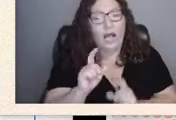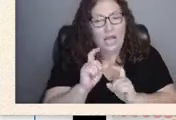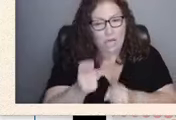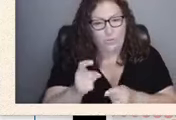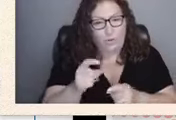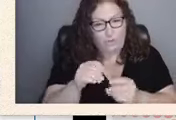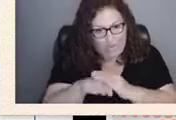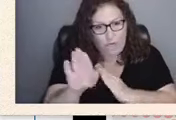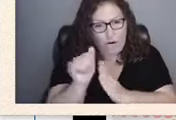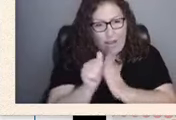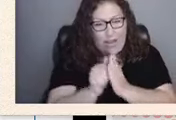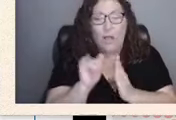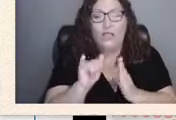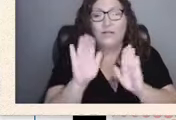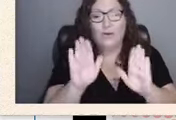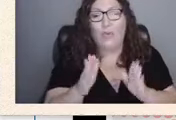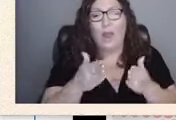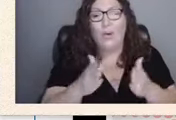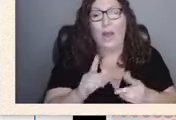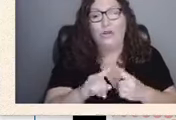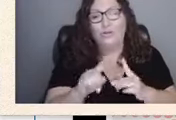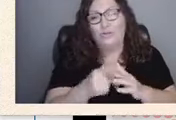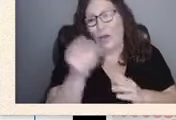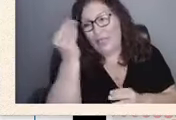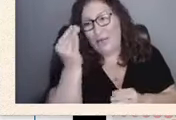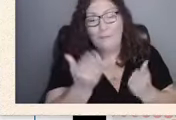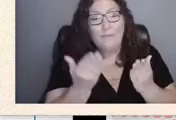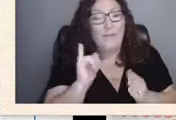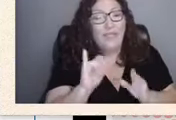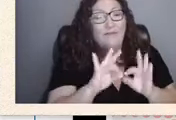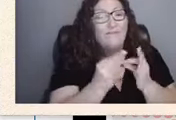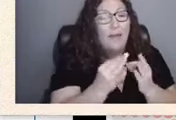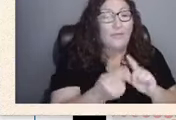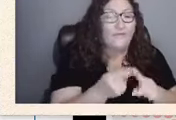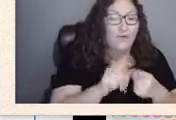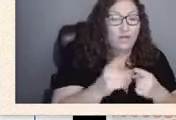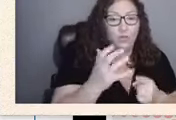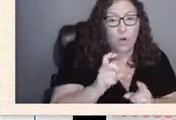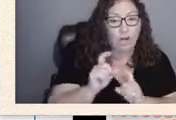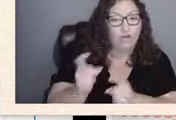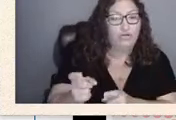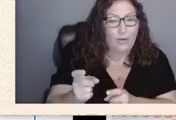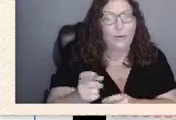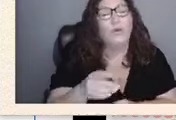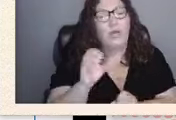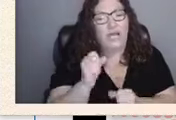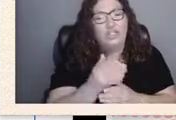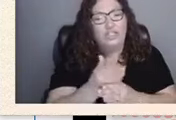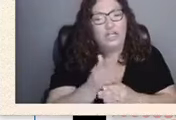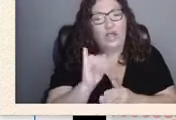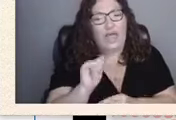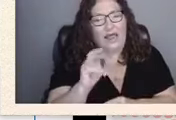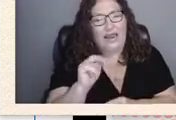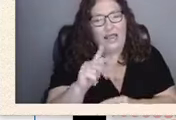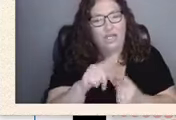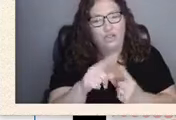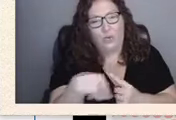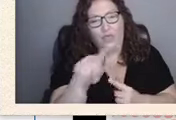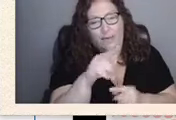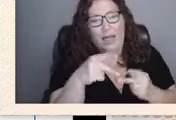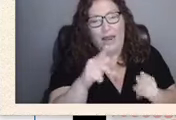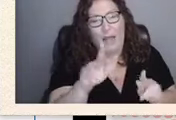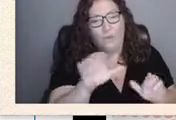So it's a great way to start thinking of maybe have family and friends that want to contribute, and you can share this link to them and allow them to do that online.